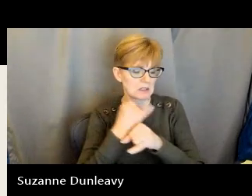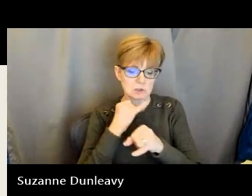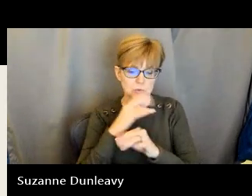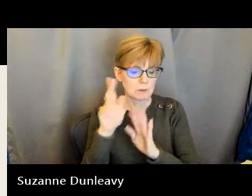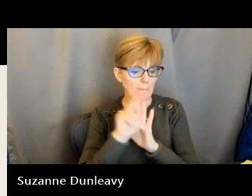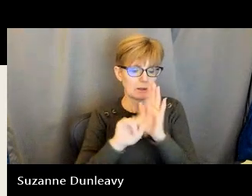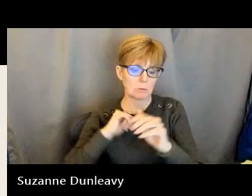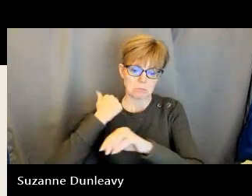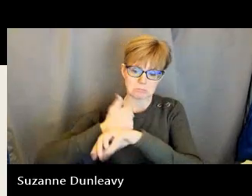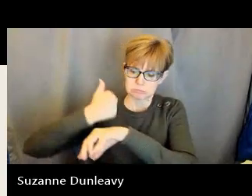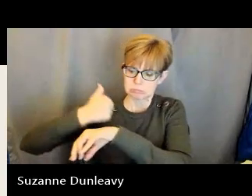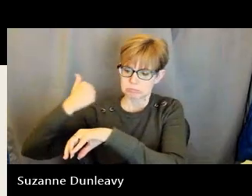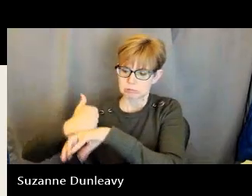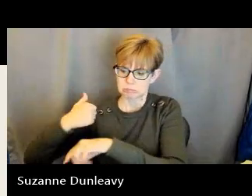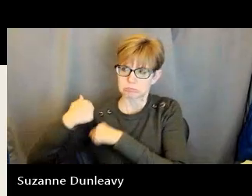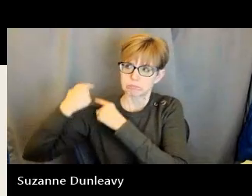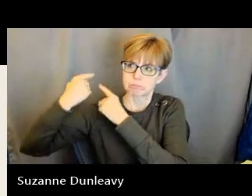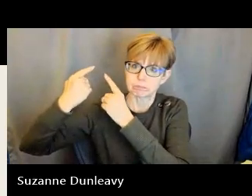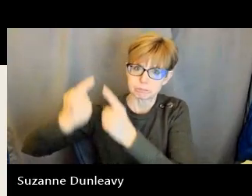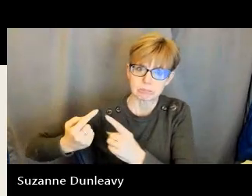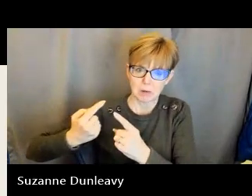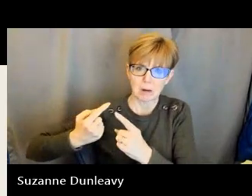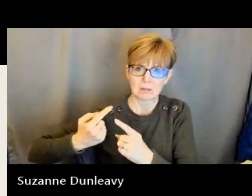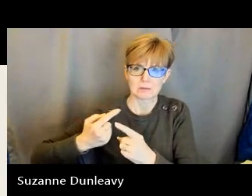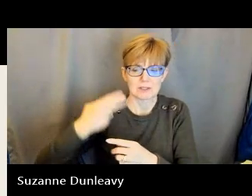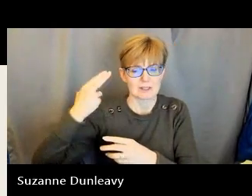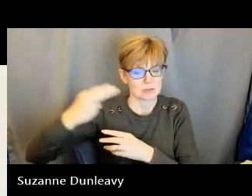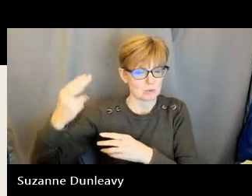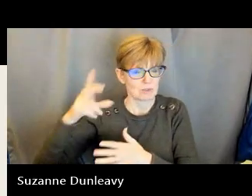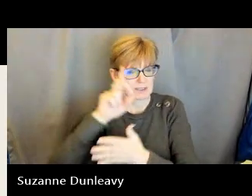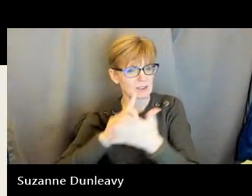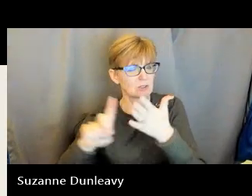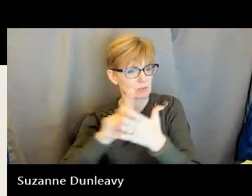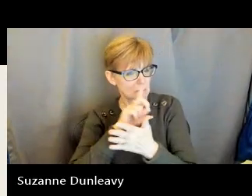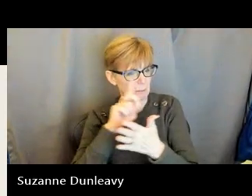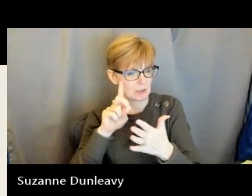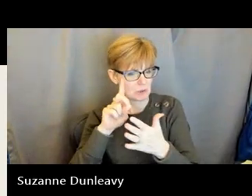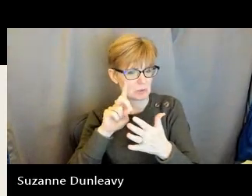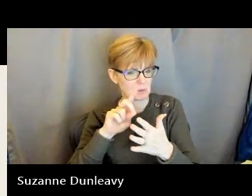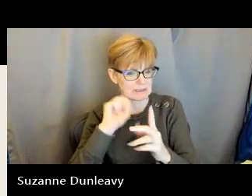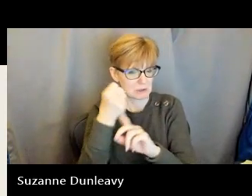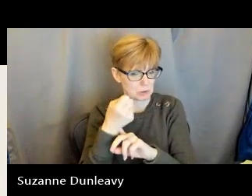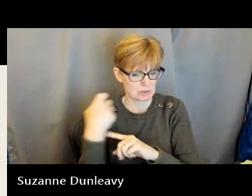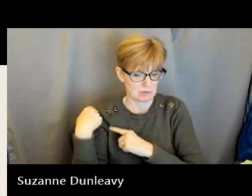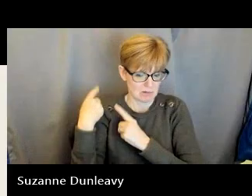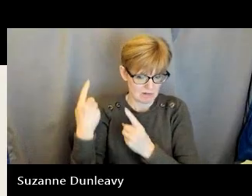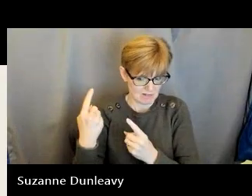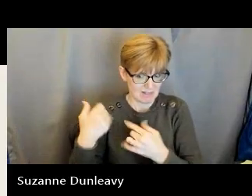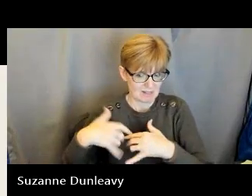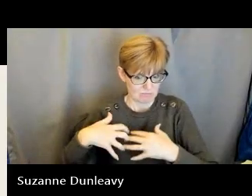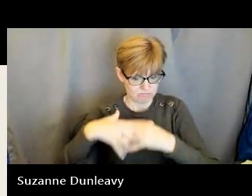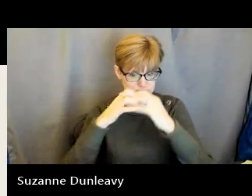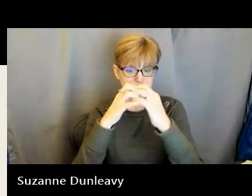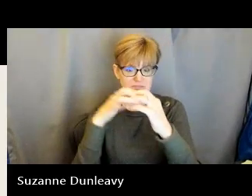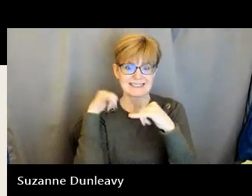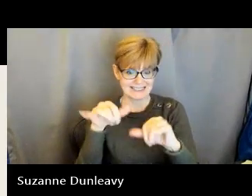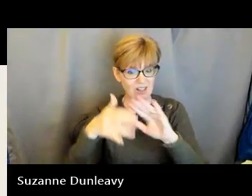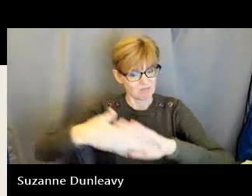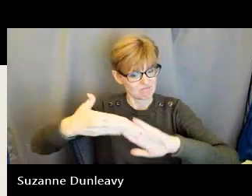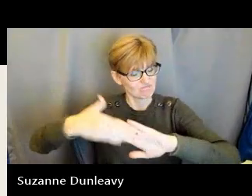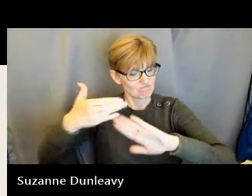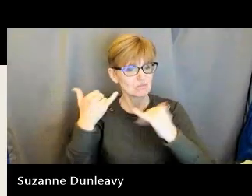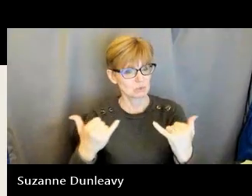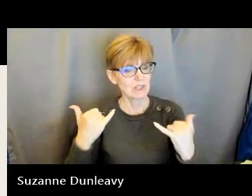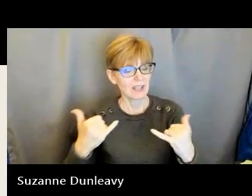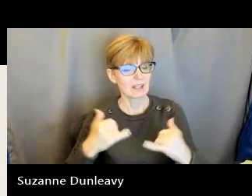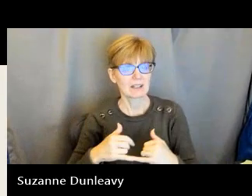these historical discriminatory frameworks are still functioning today, sometimes with new language, but